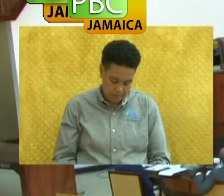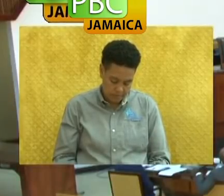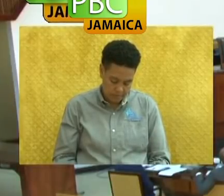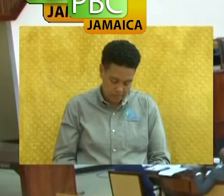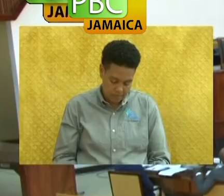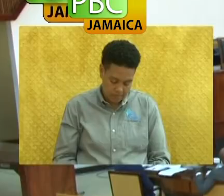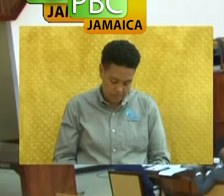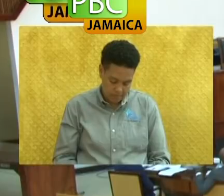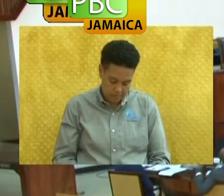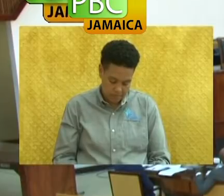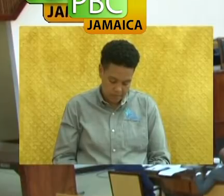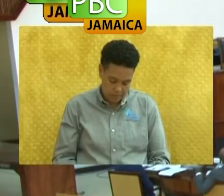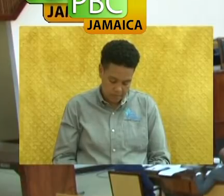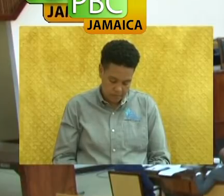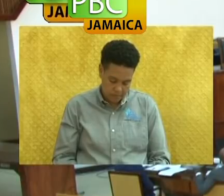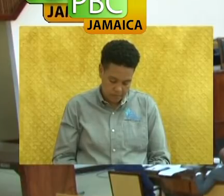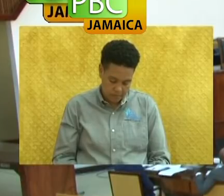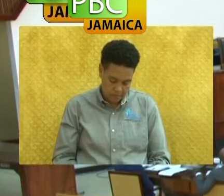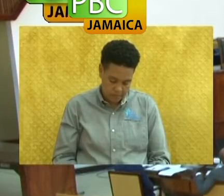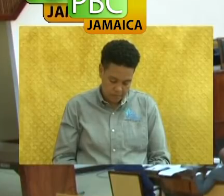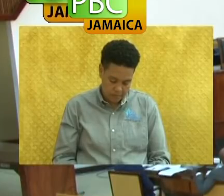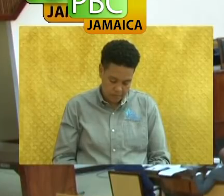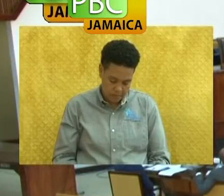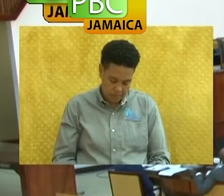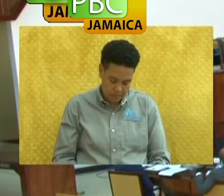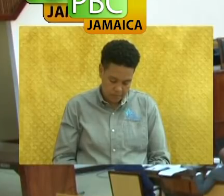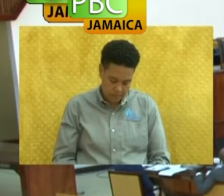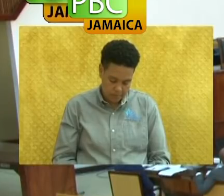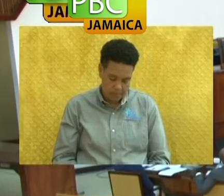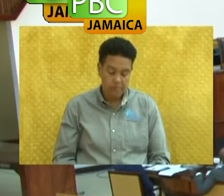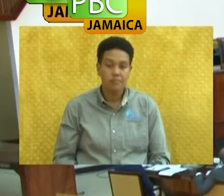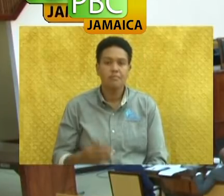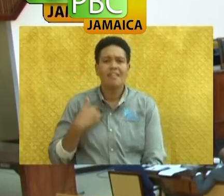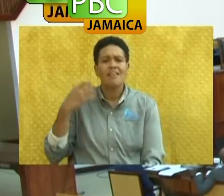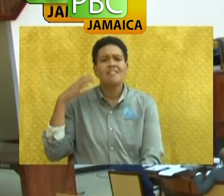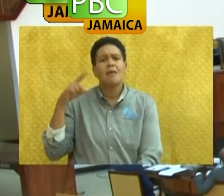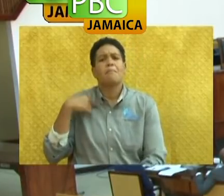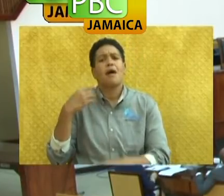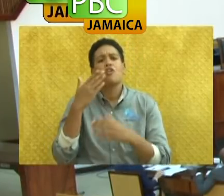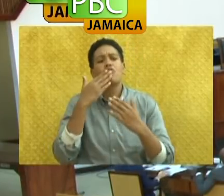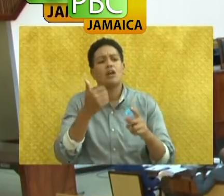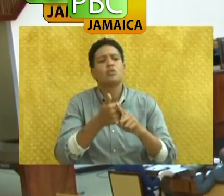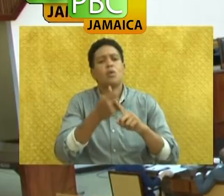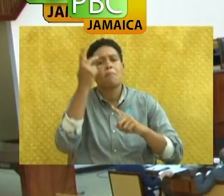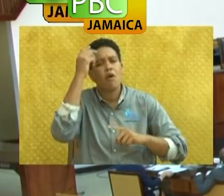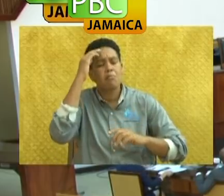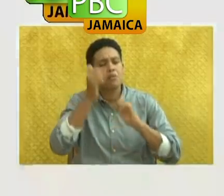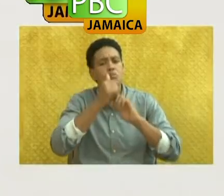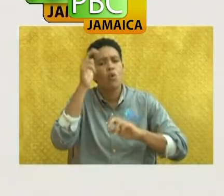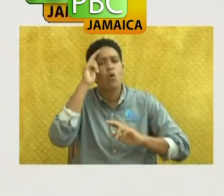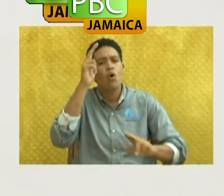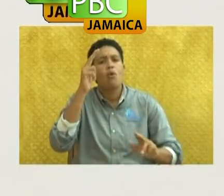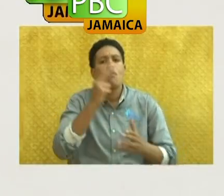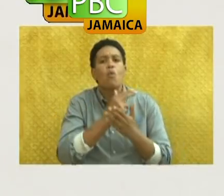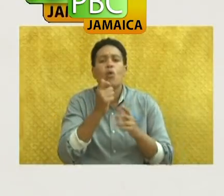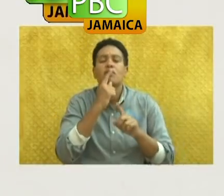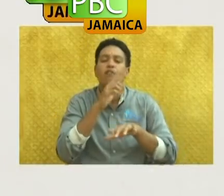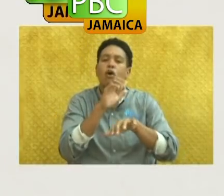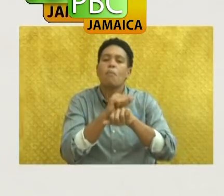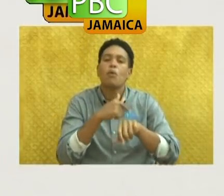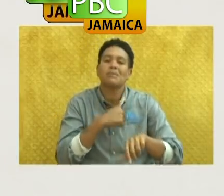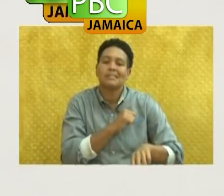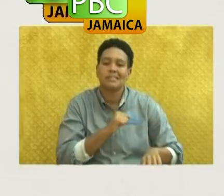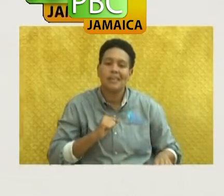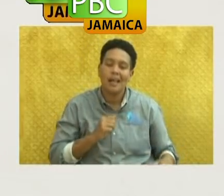Honorable Andrew Holness, for having reappointed me to the Senate, and I thank again the members of the